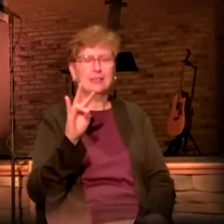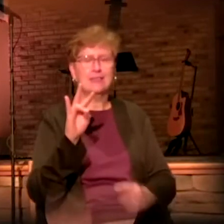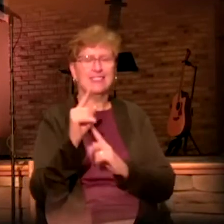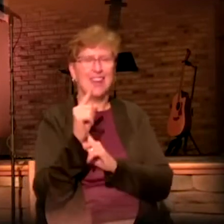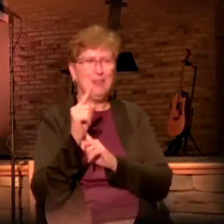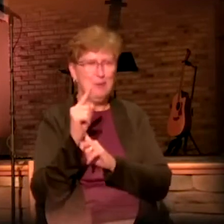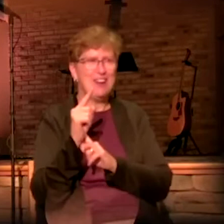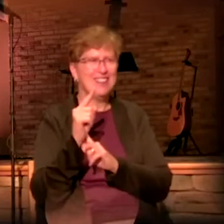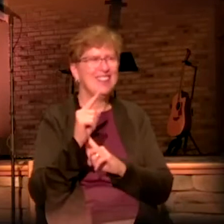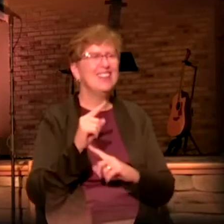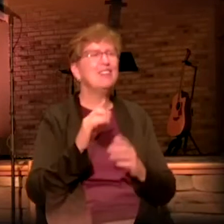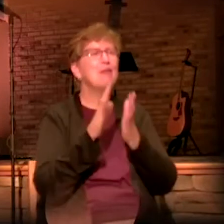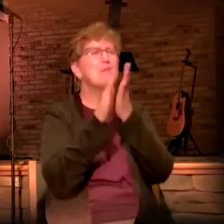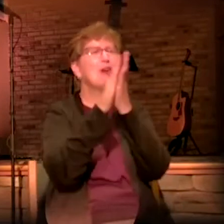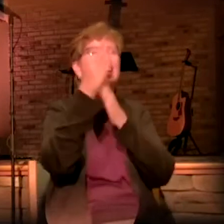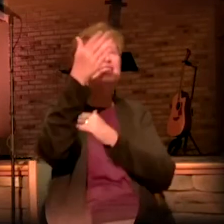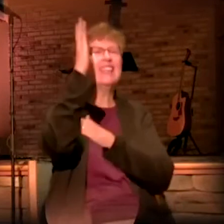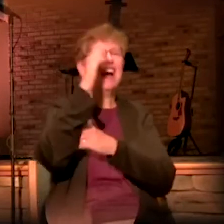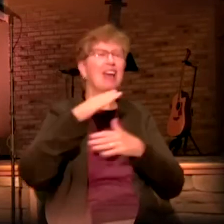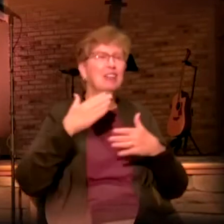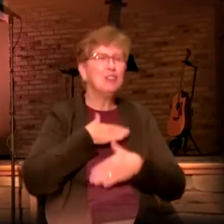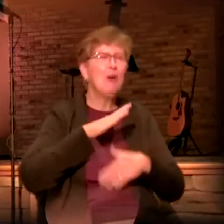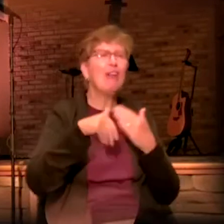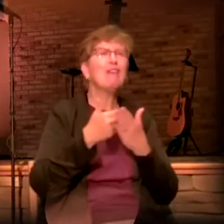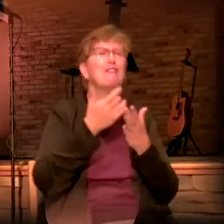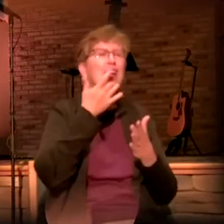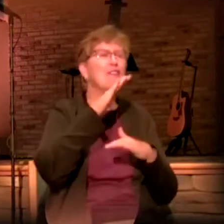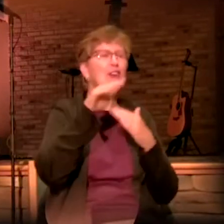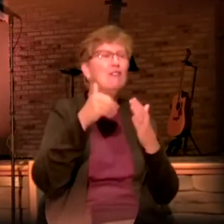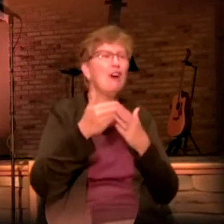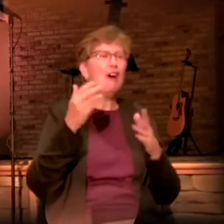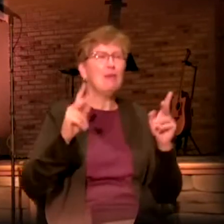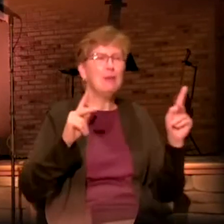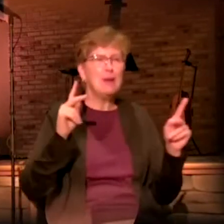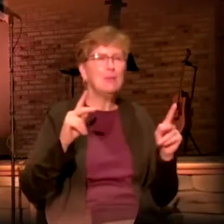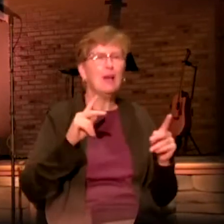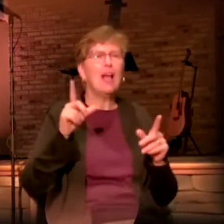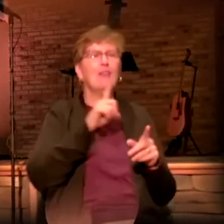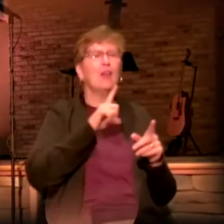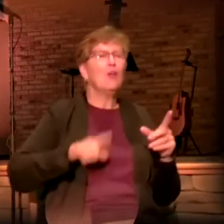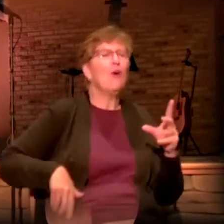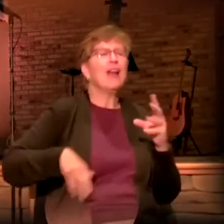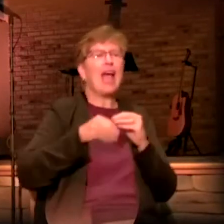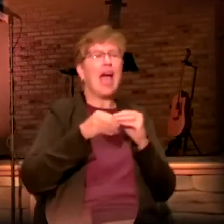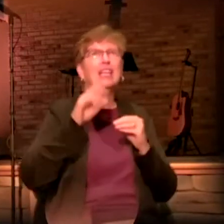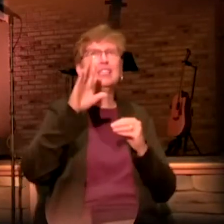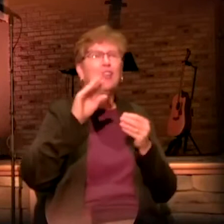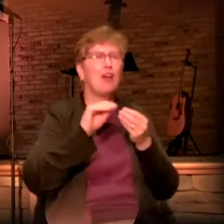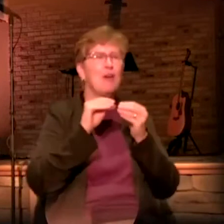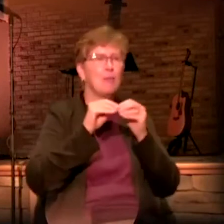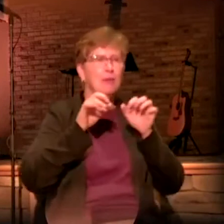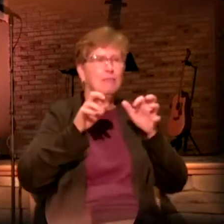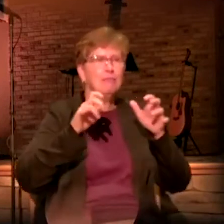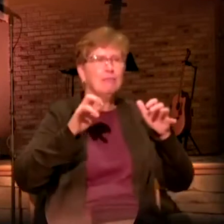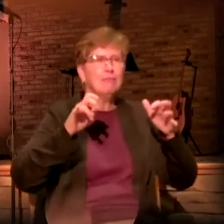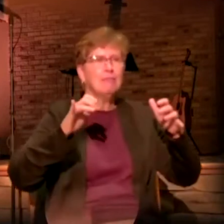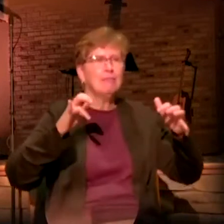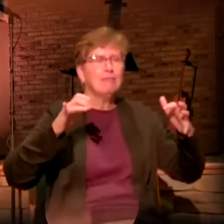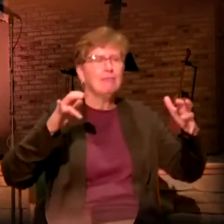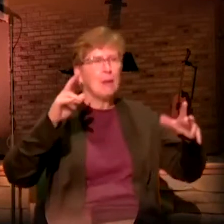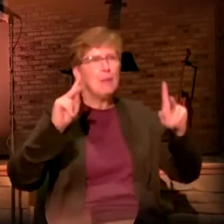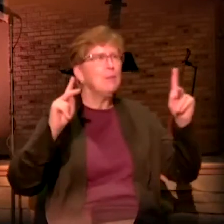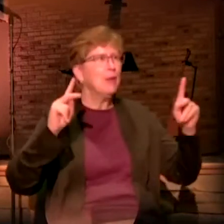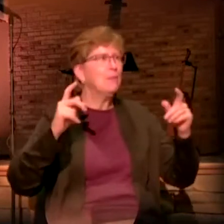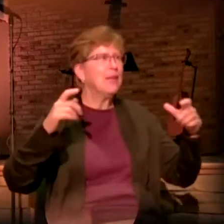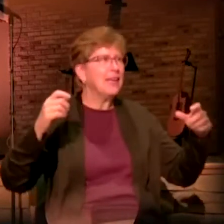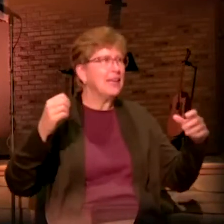God and enjoying the favor of all the people, and the Lord added to their number daily those who were being saved. It